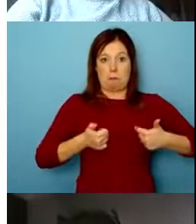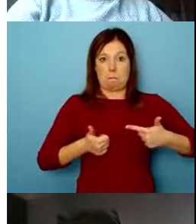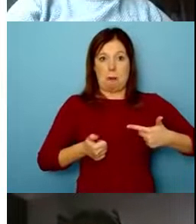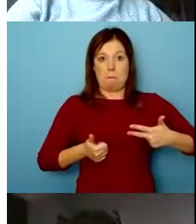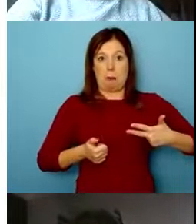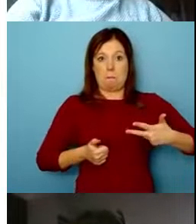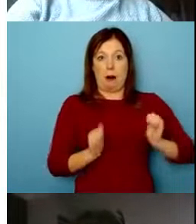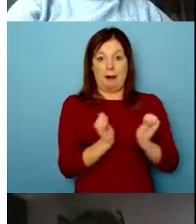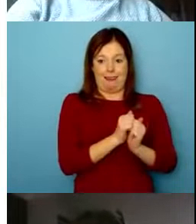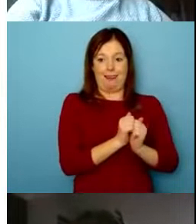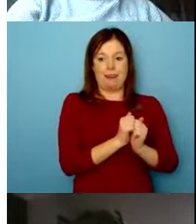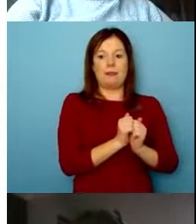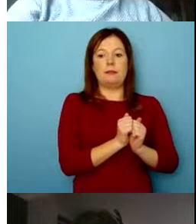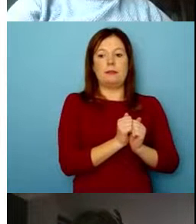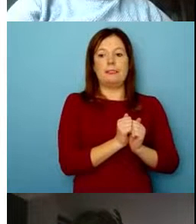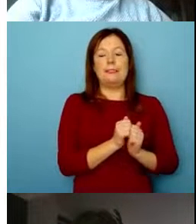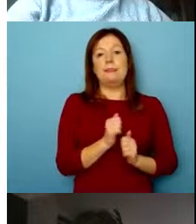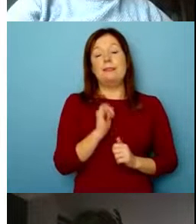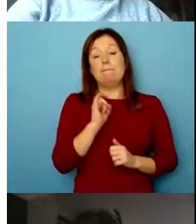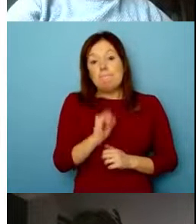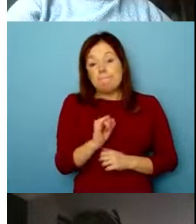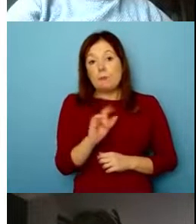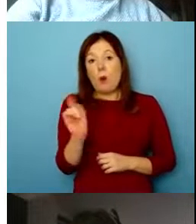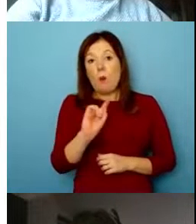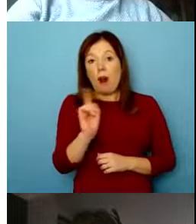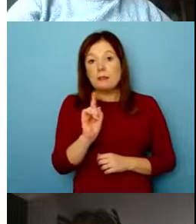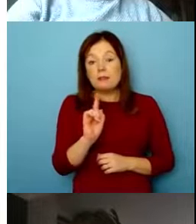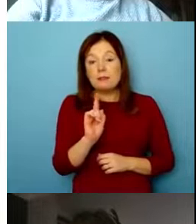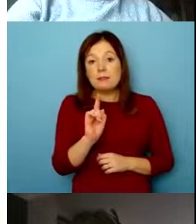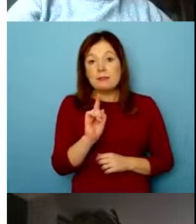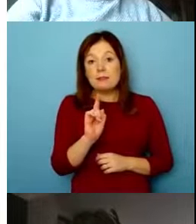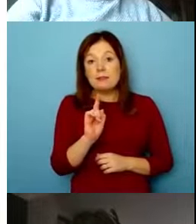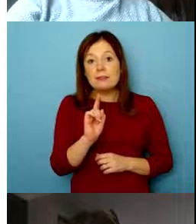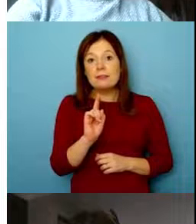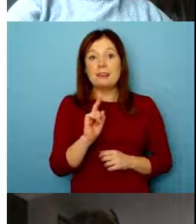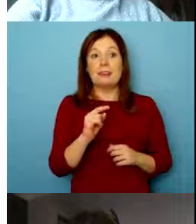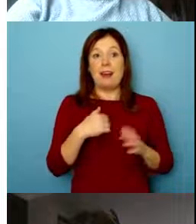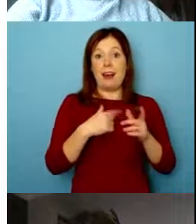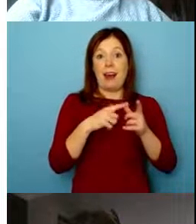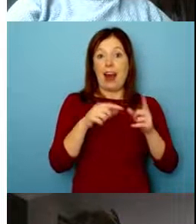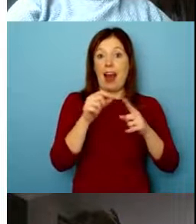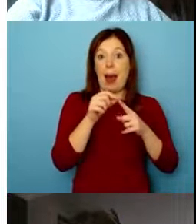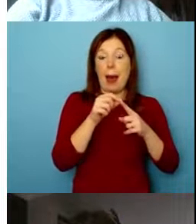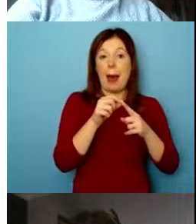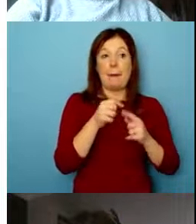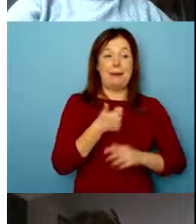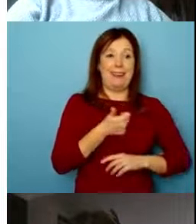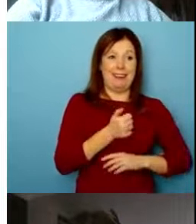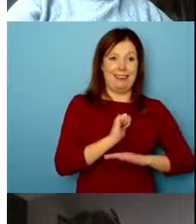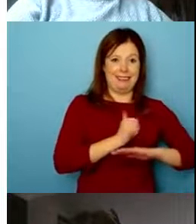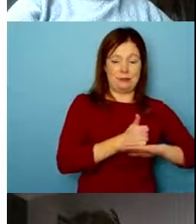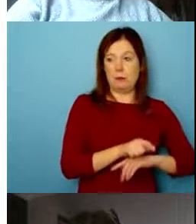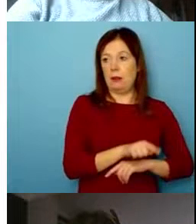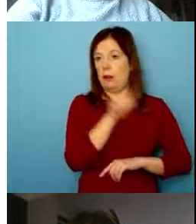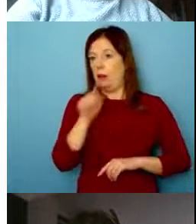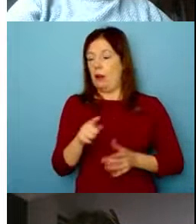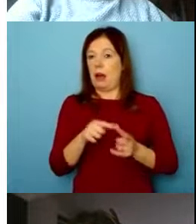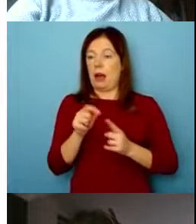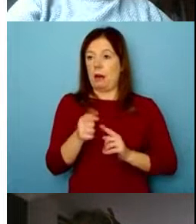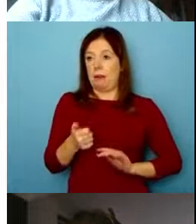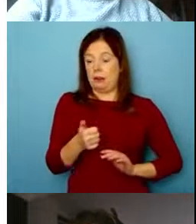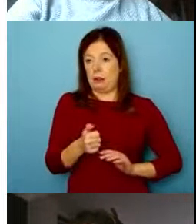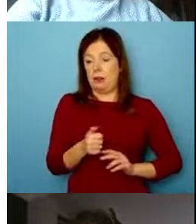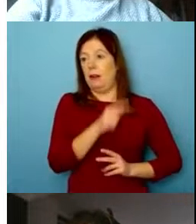this in turn means that the users have to repeat the same setup with a number of different applications. And sometimes they have to do the setup with